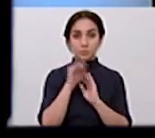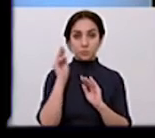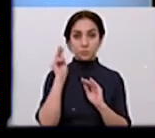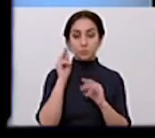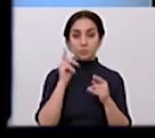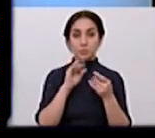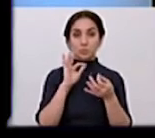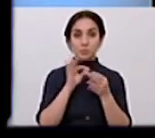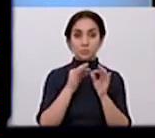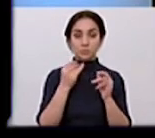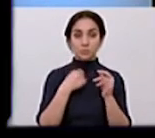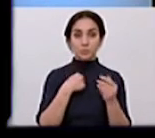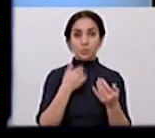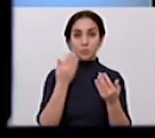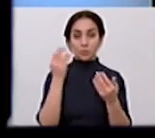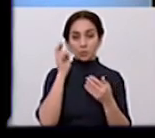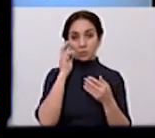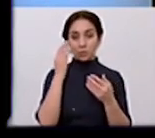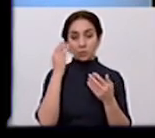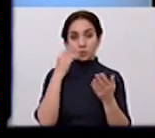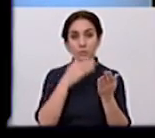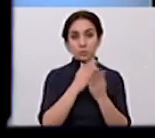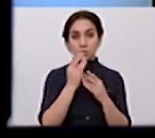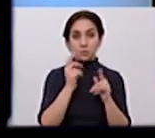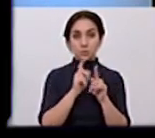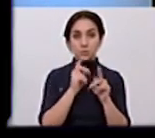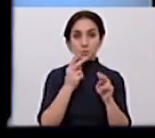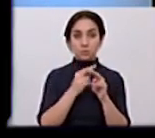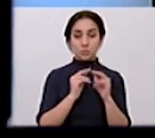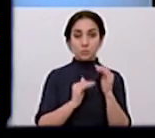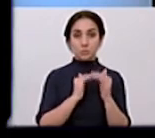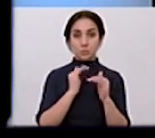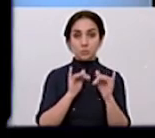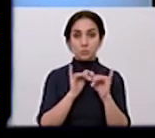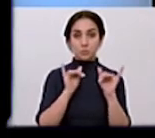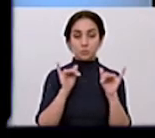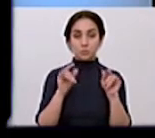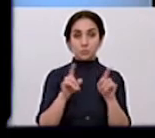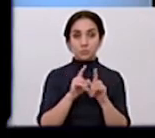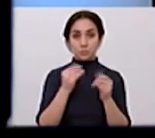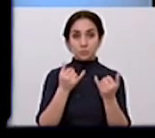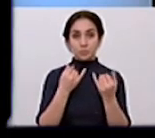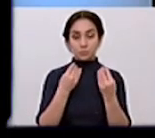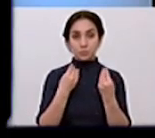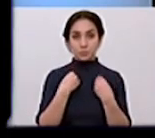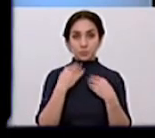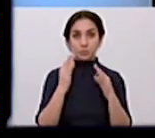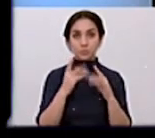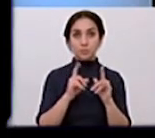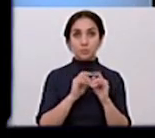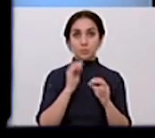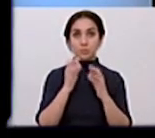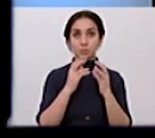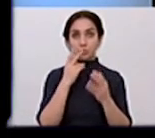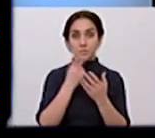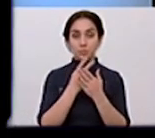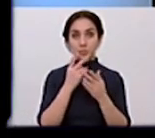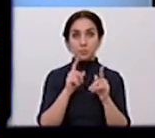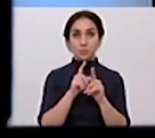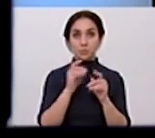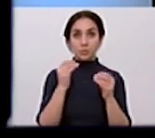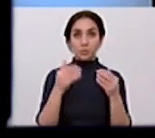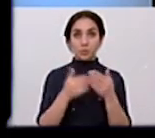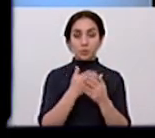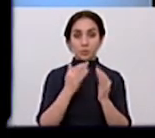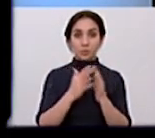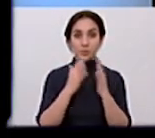tahlil etish bizga albatta siyosiy ongimiz, siyosiy madaniyatimiz, siyosiy qarashlarimizda alohida ahamiyat kasb etadi va dunyo qarashimiz, fikrlashimizda